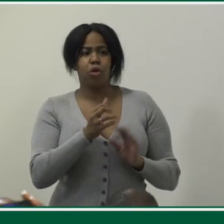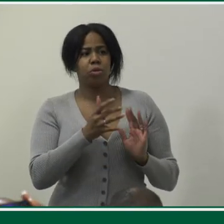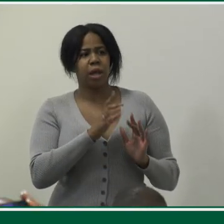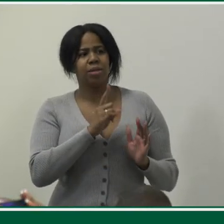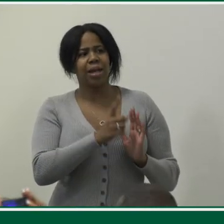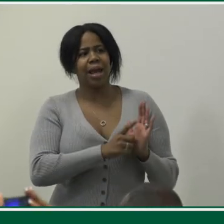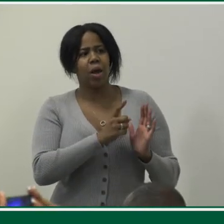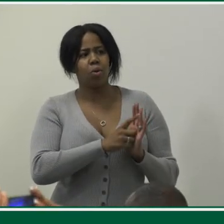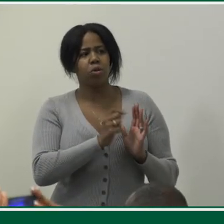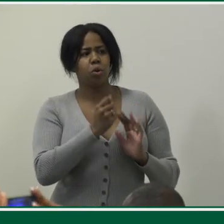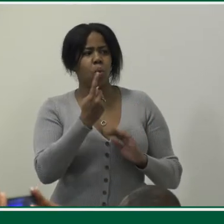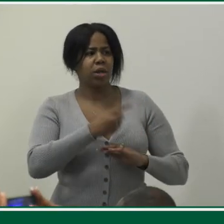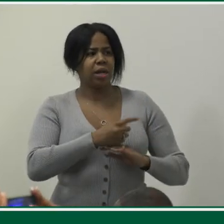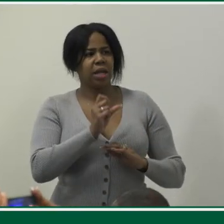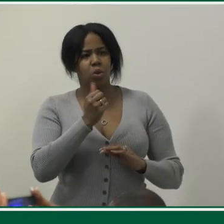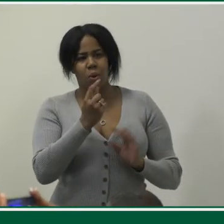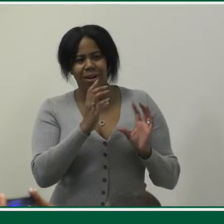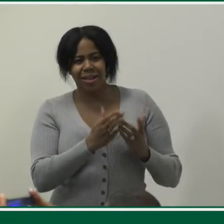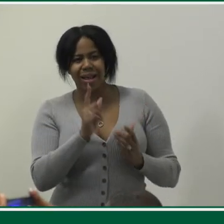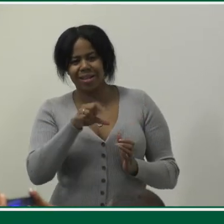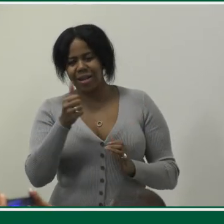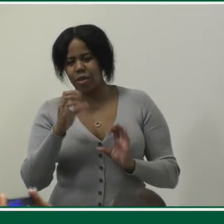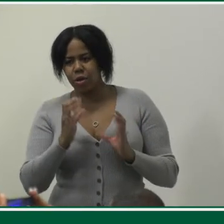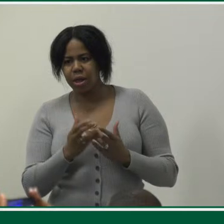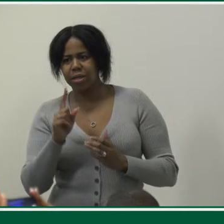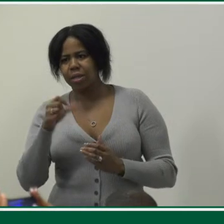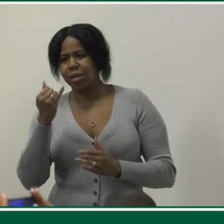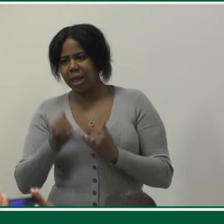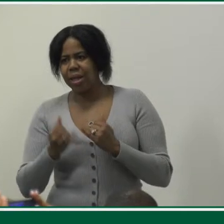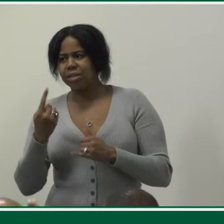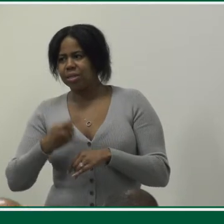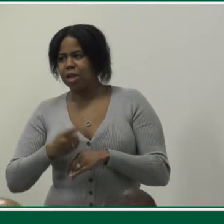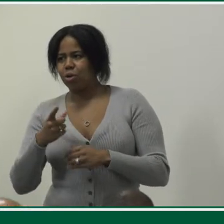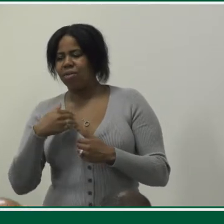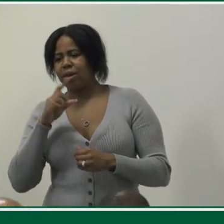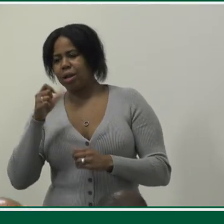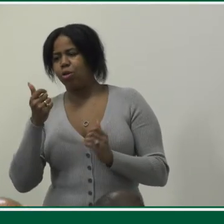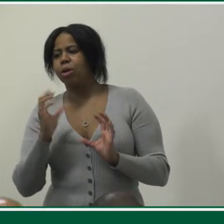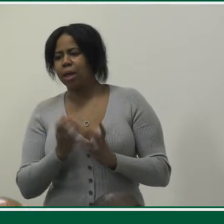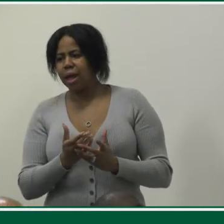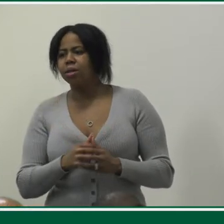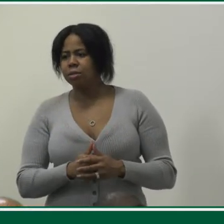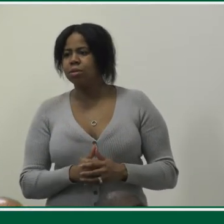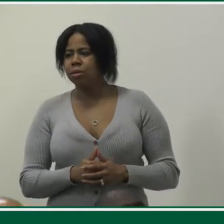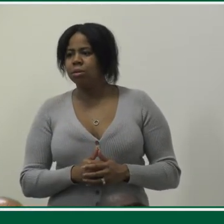means basically one day is one class, another day is one class, another day is in a class, right? So